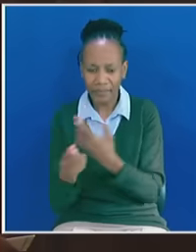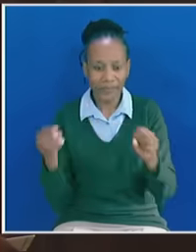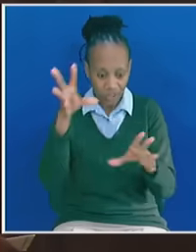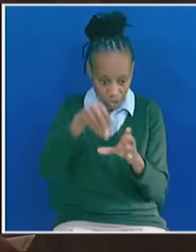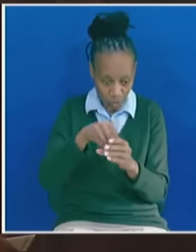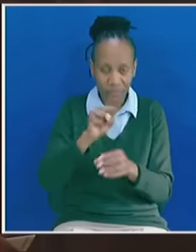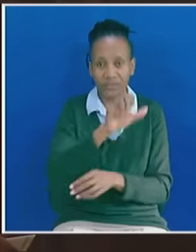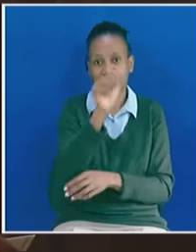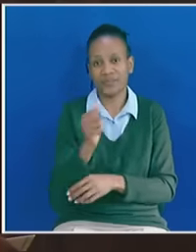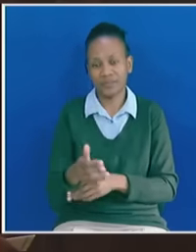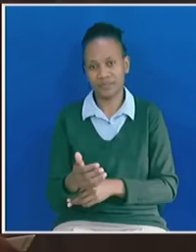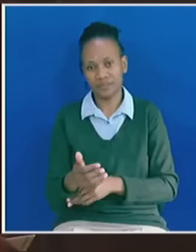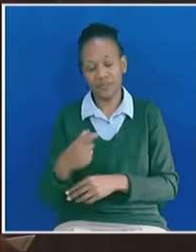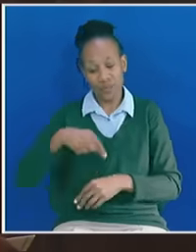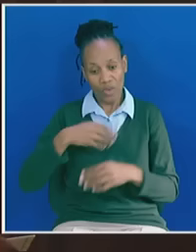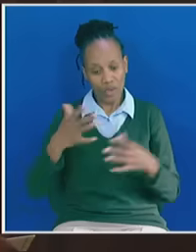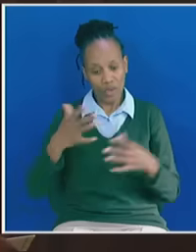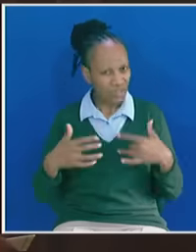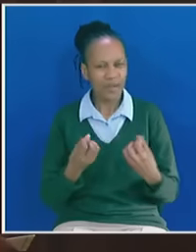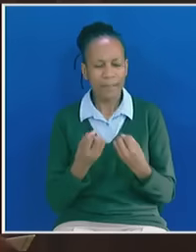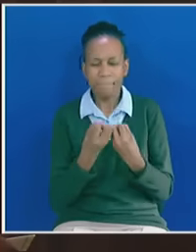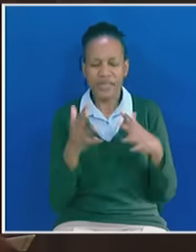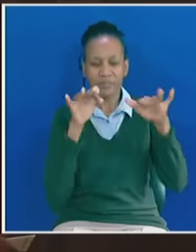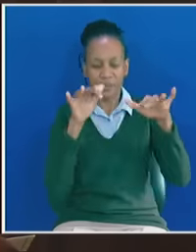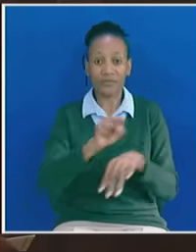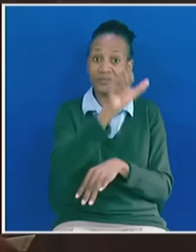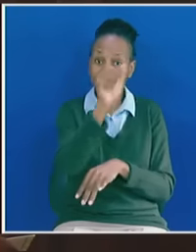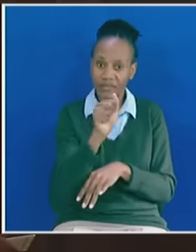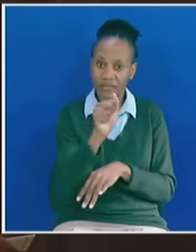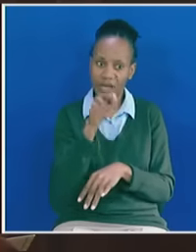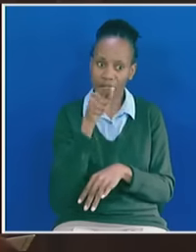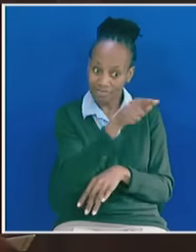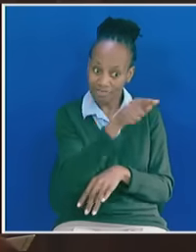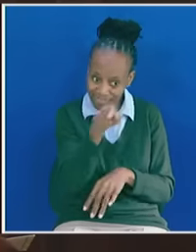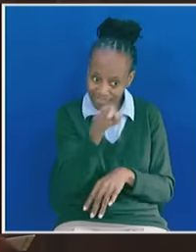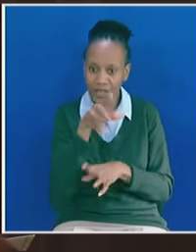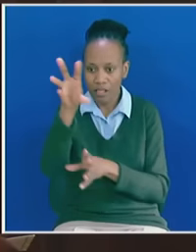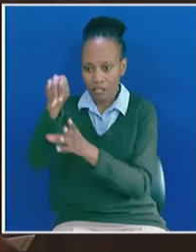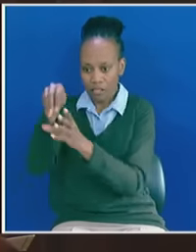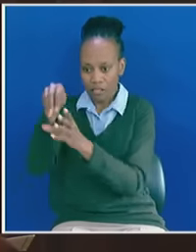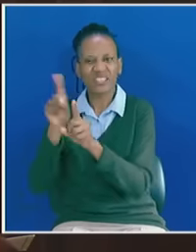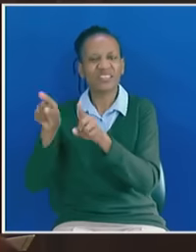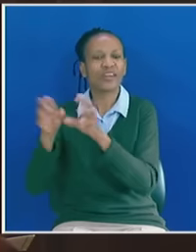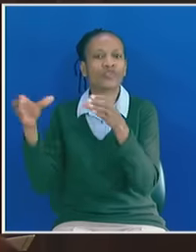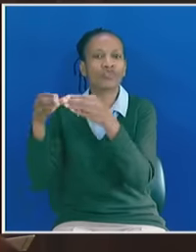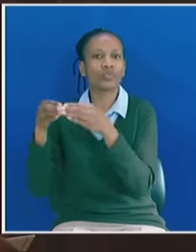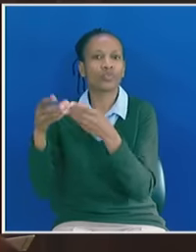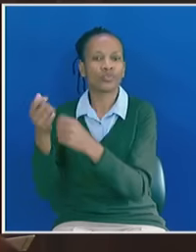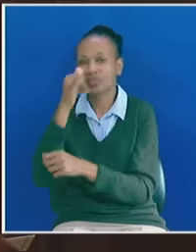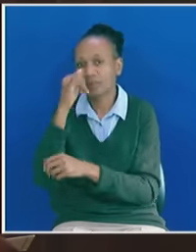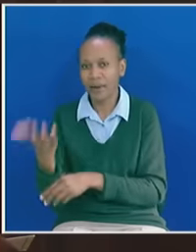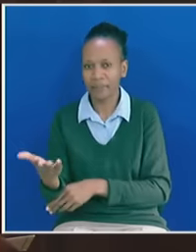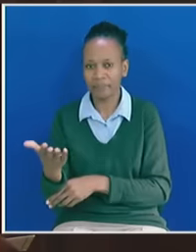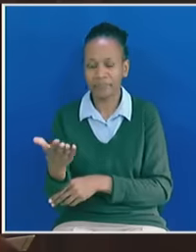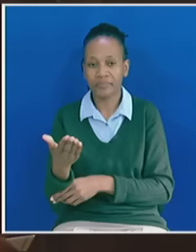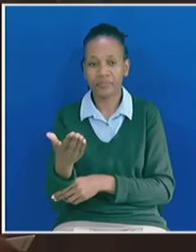We remain concerned by the growing number of South Africans who are associating themselves with this terrorist organization. Domestically, efforts